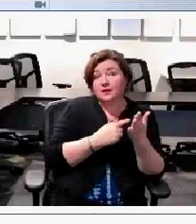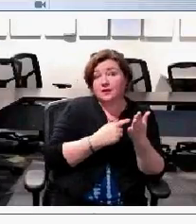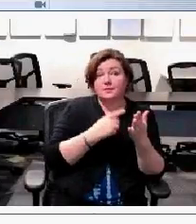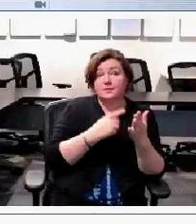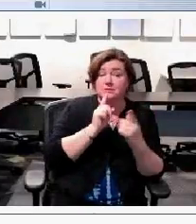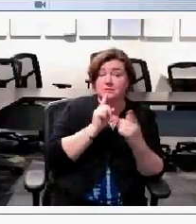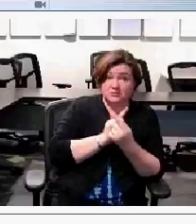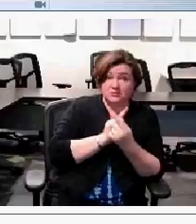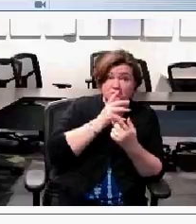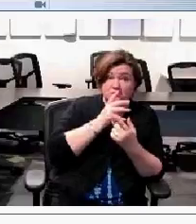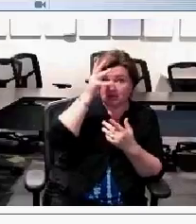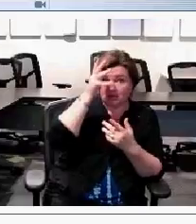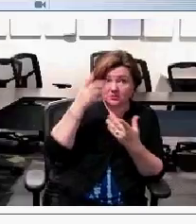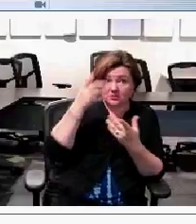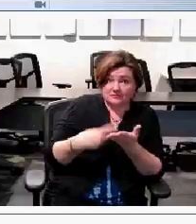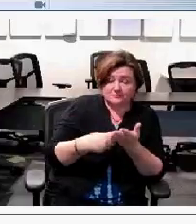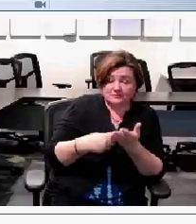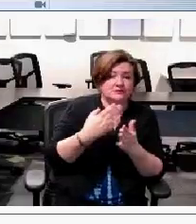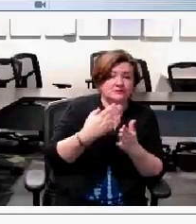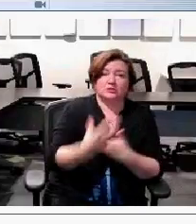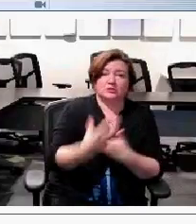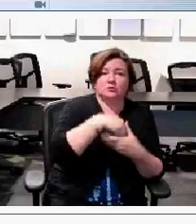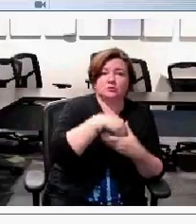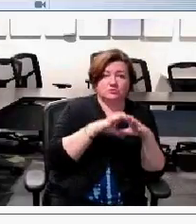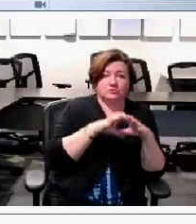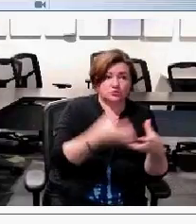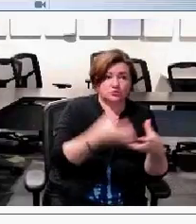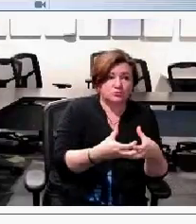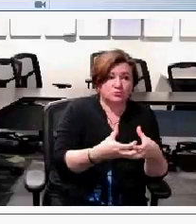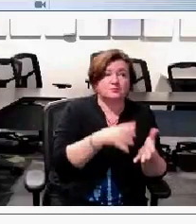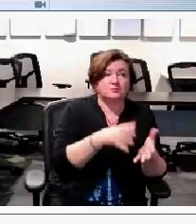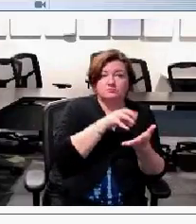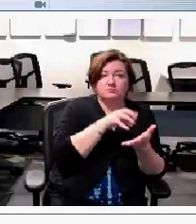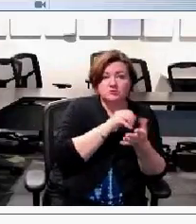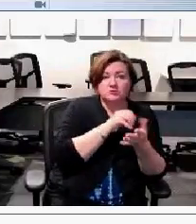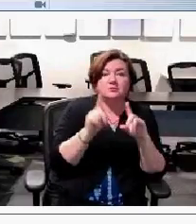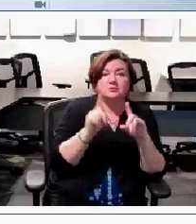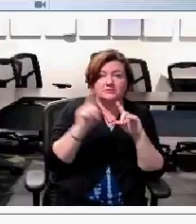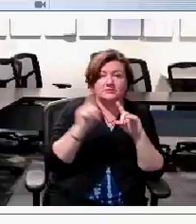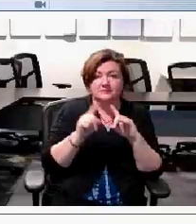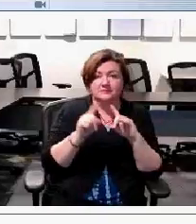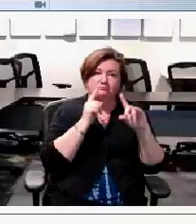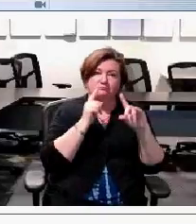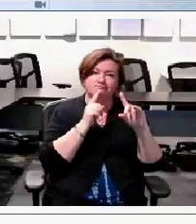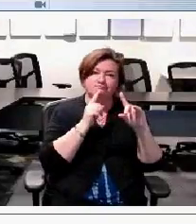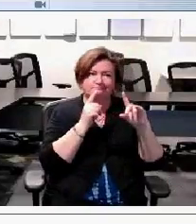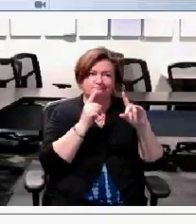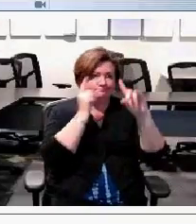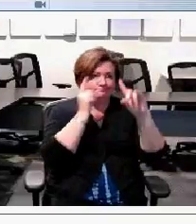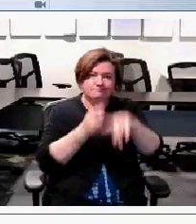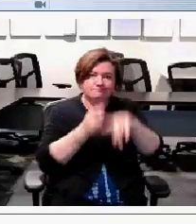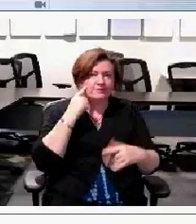therapy with their parents, but sometimes it's just participating in a group and learning some strategies to function in a